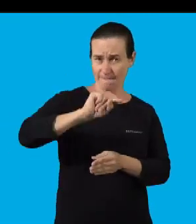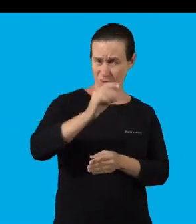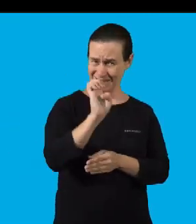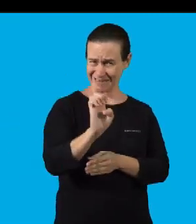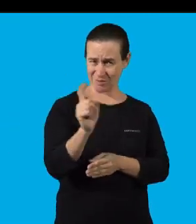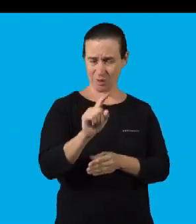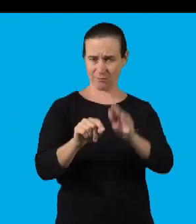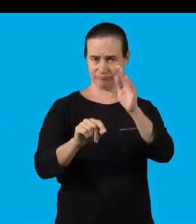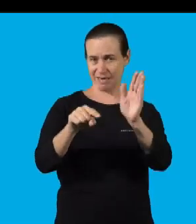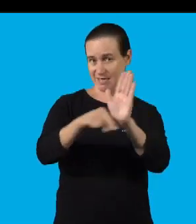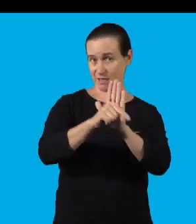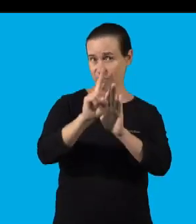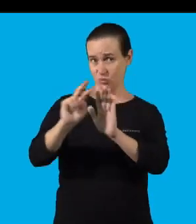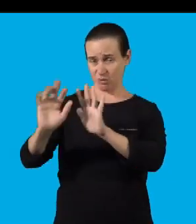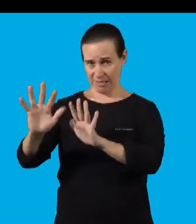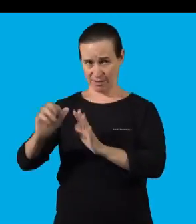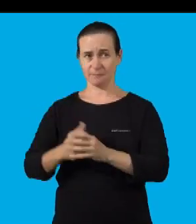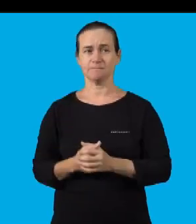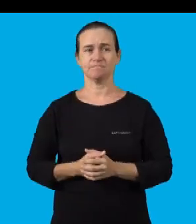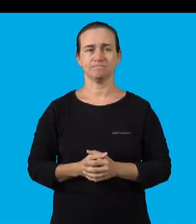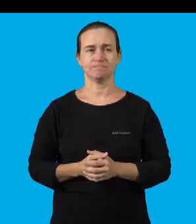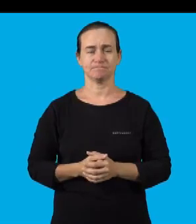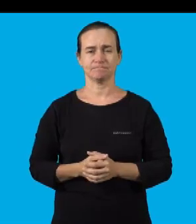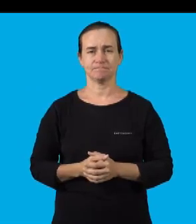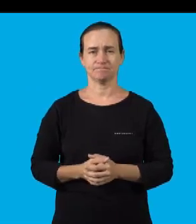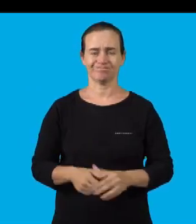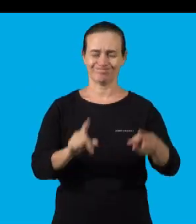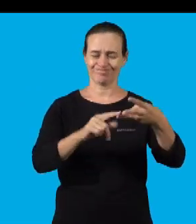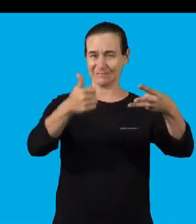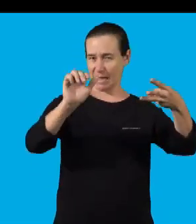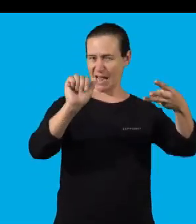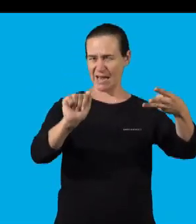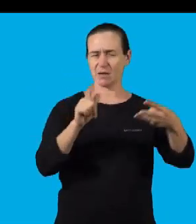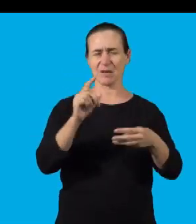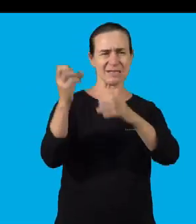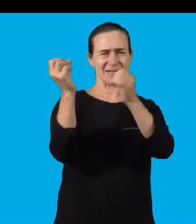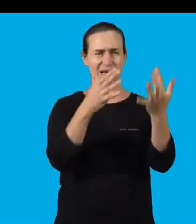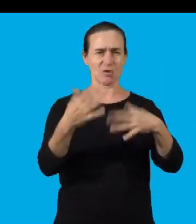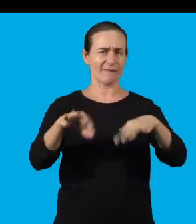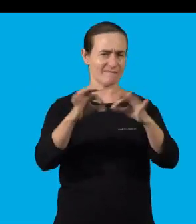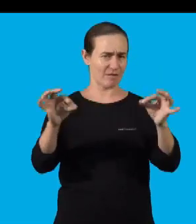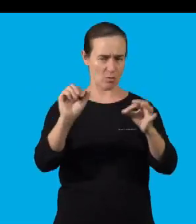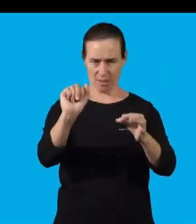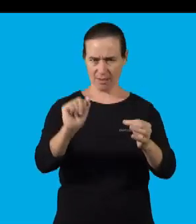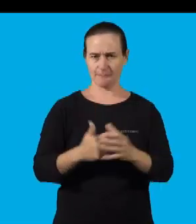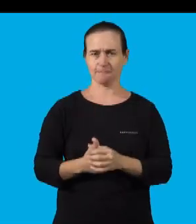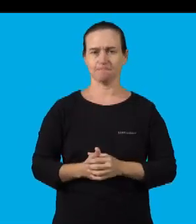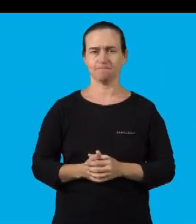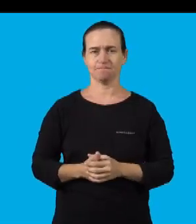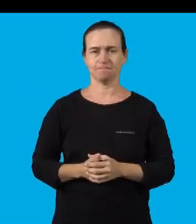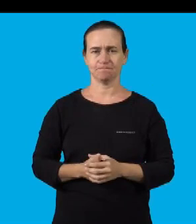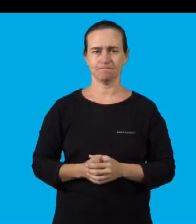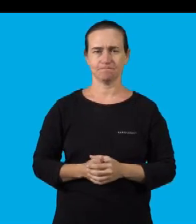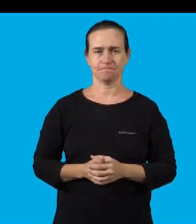through the point E, which is negative 2 and 10. And our first question there says, calculate the value of